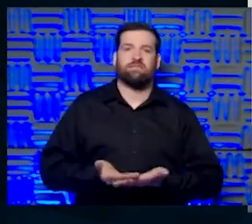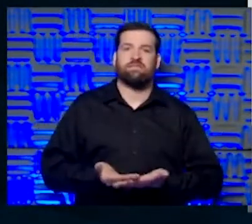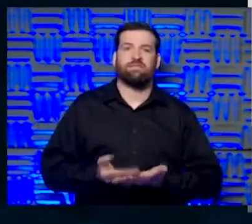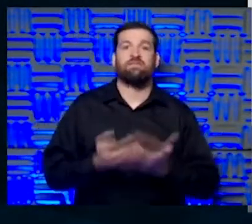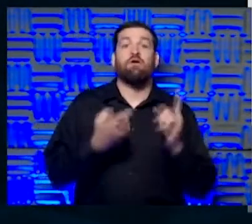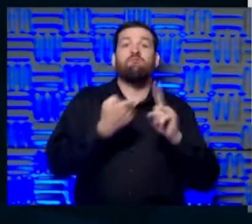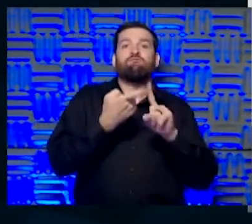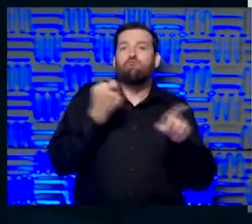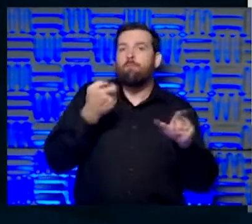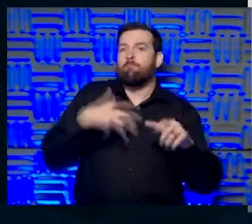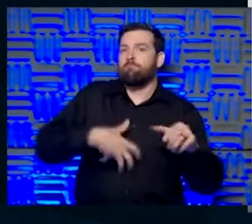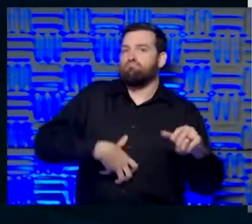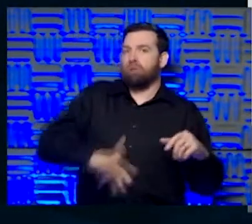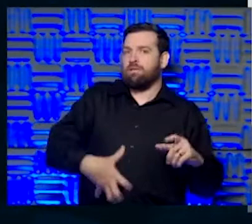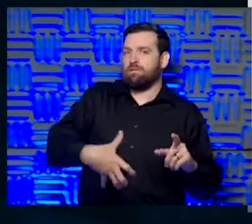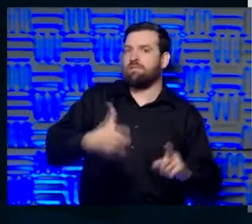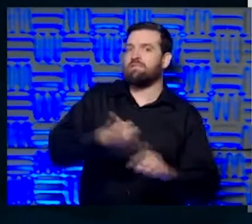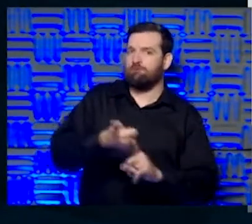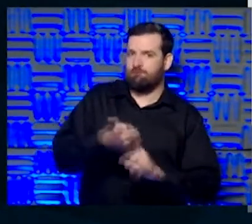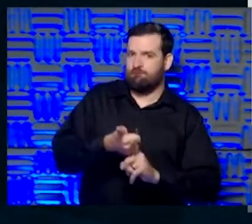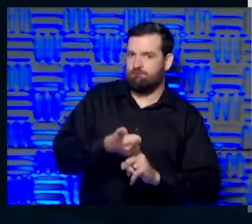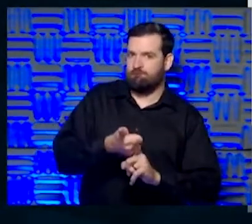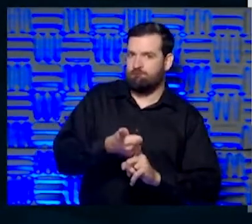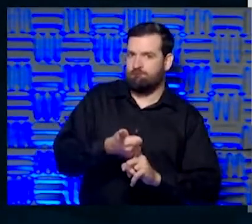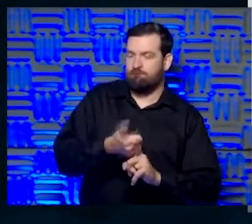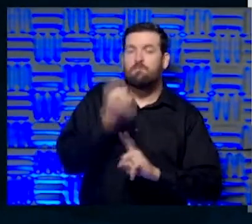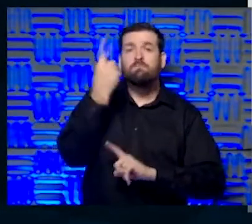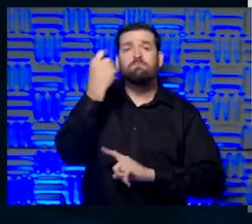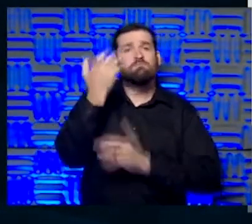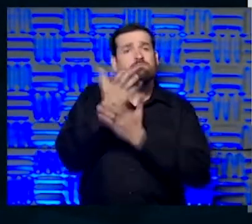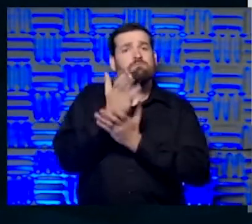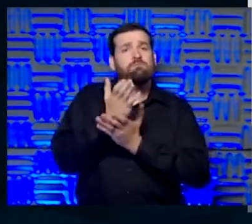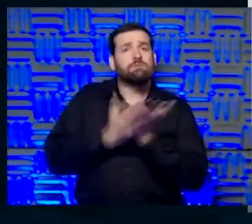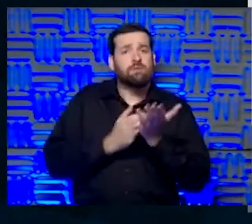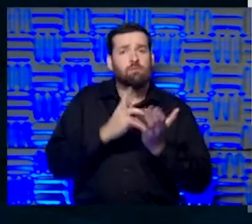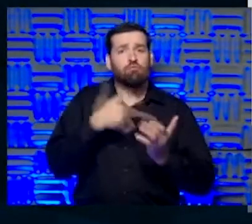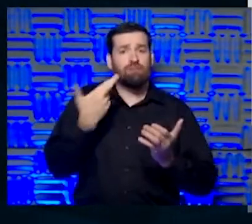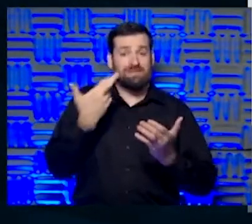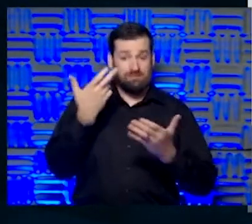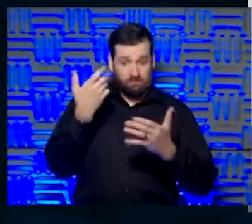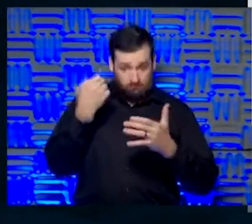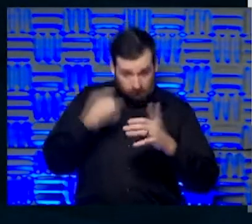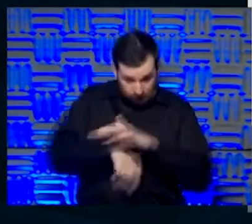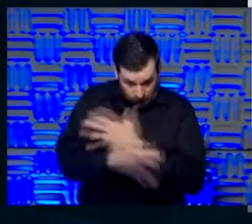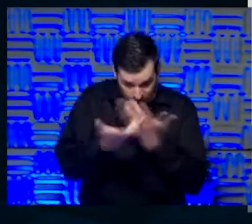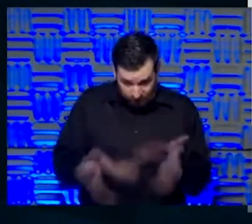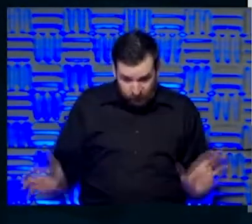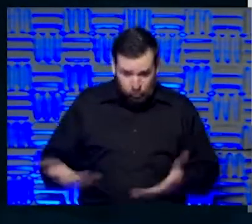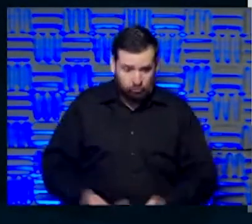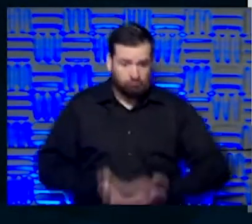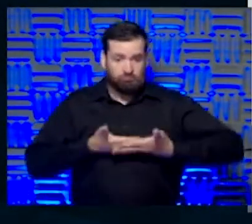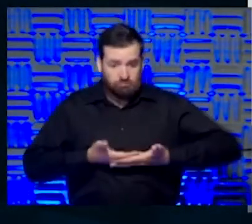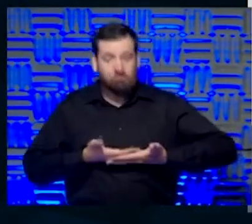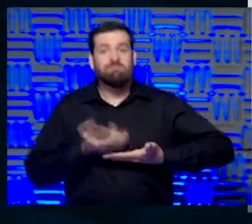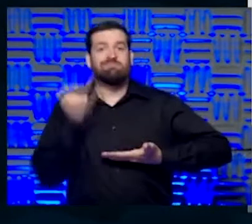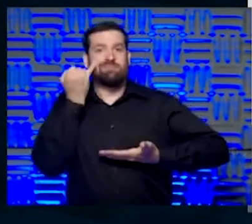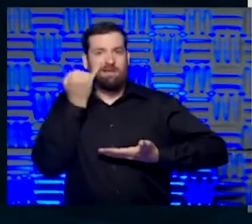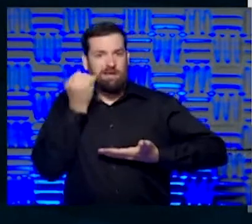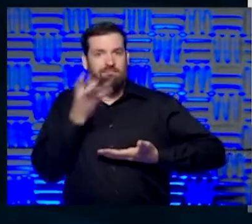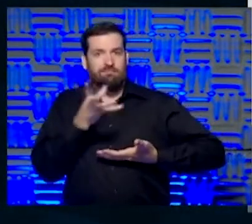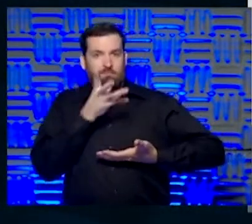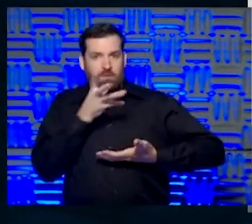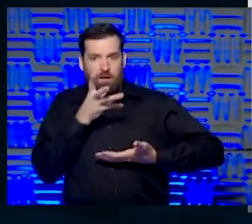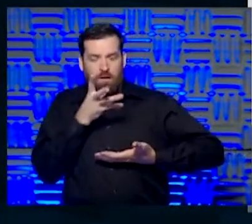pregnancy itself. Certainly there is some risk after the baby is born, if mom is actively